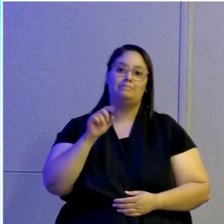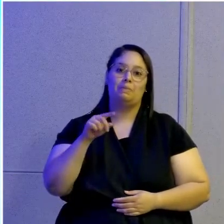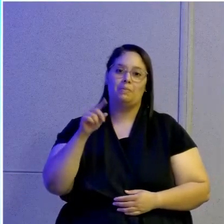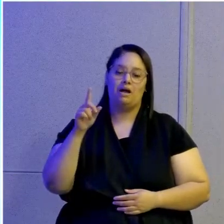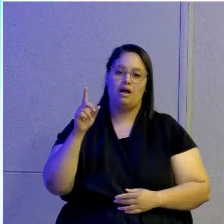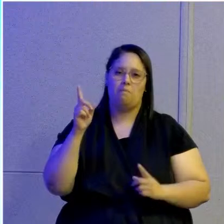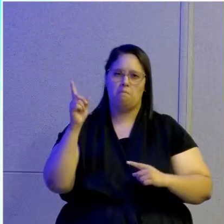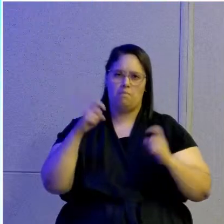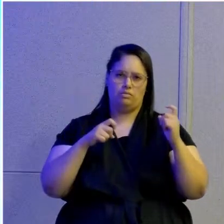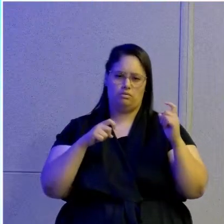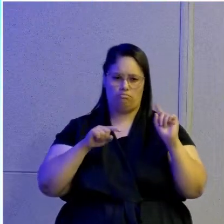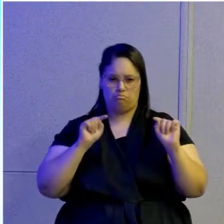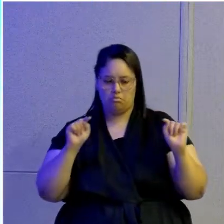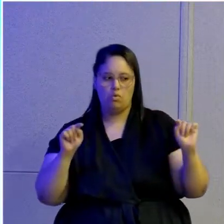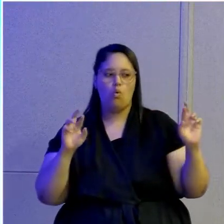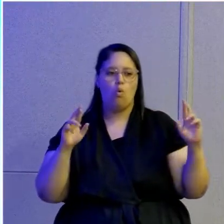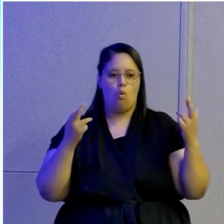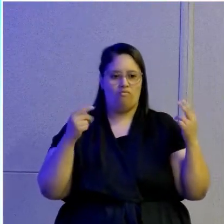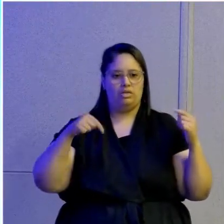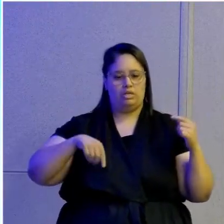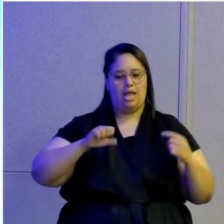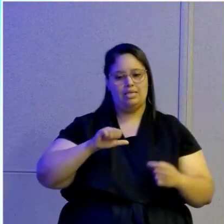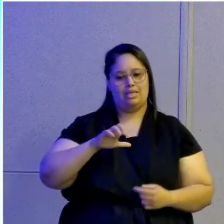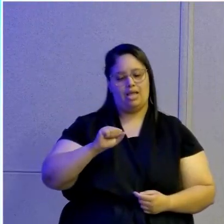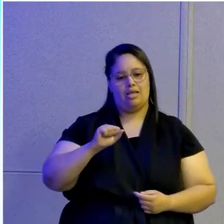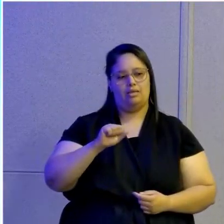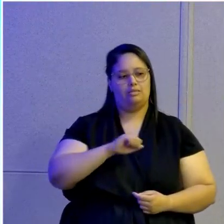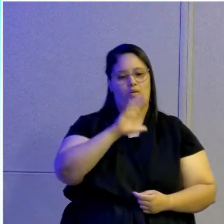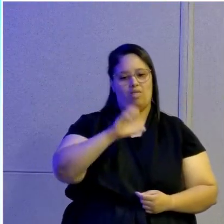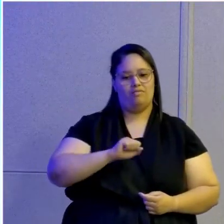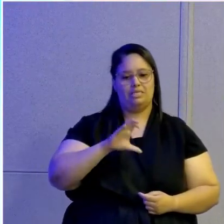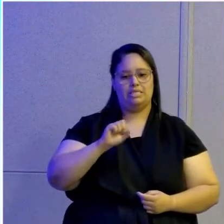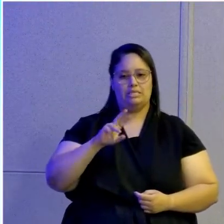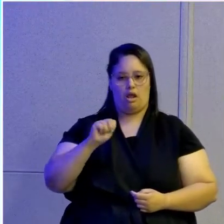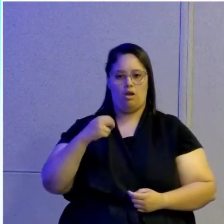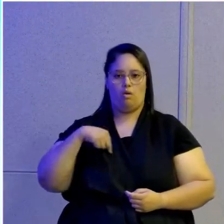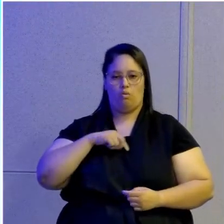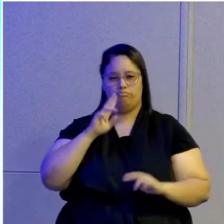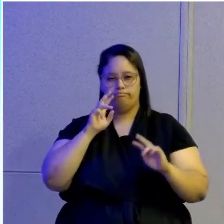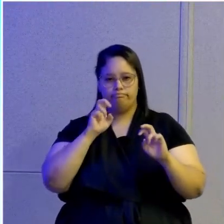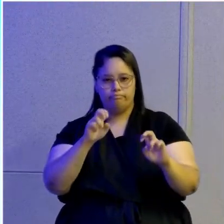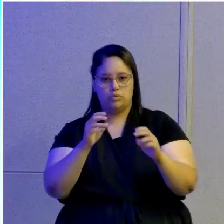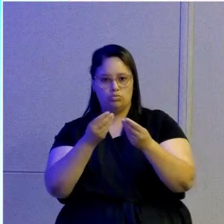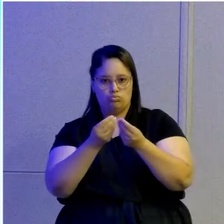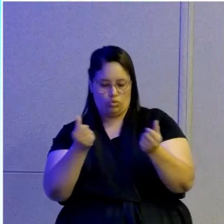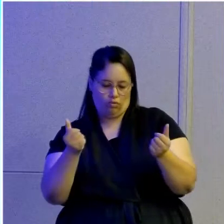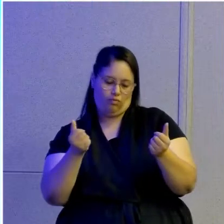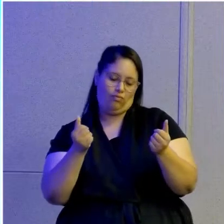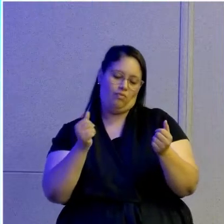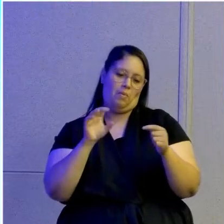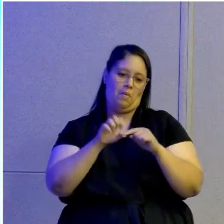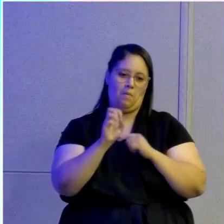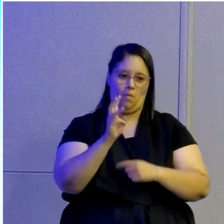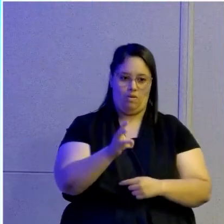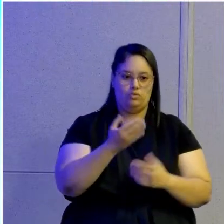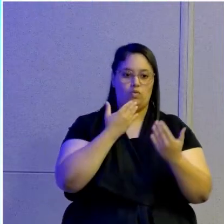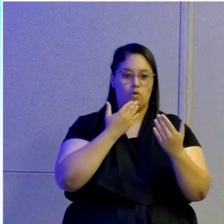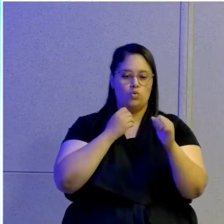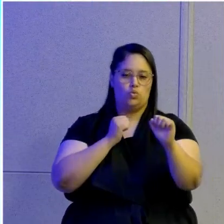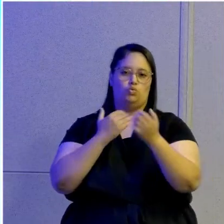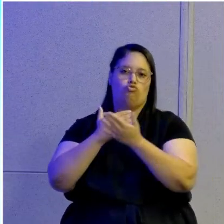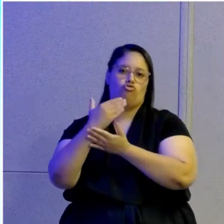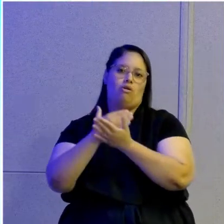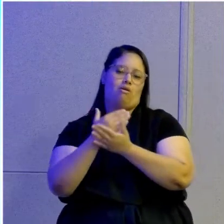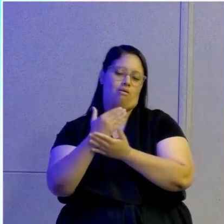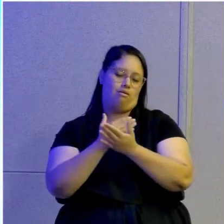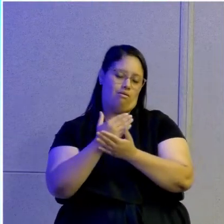the SASMs is going to try and find solutions to. Thank you very much for what you have shared with